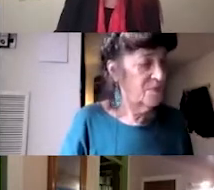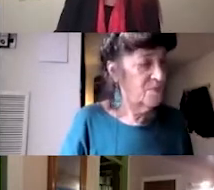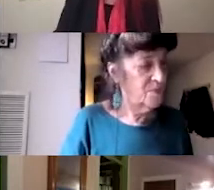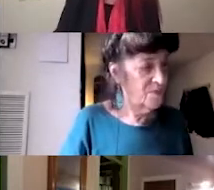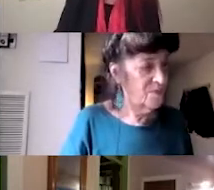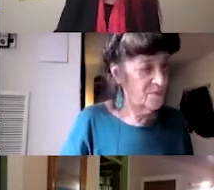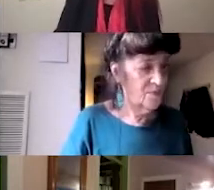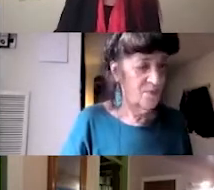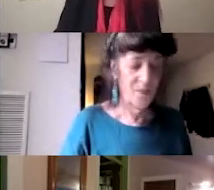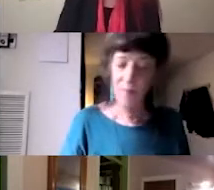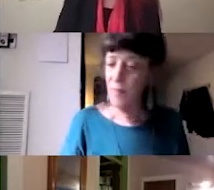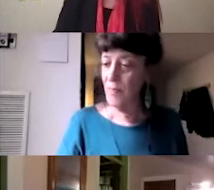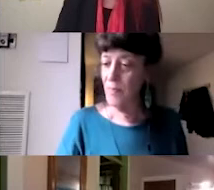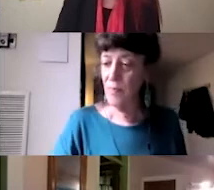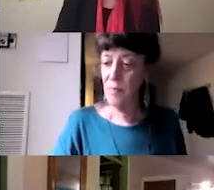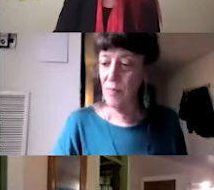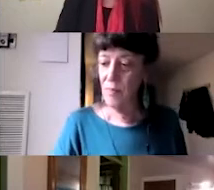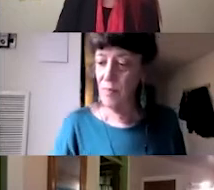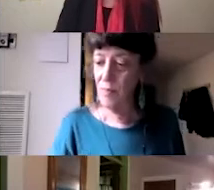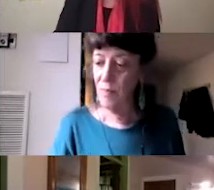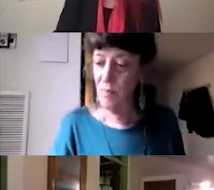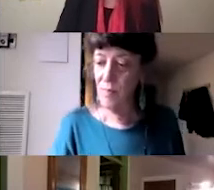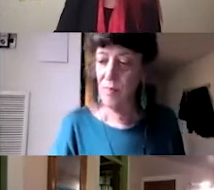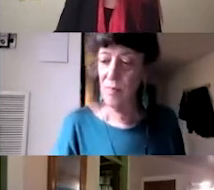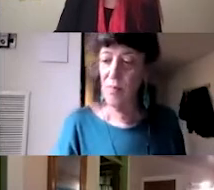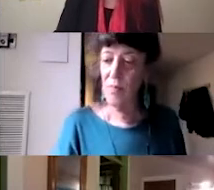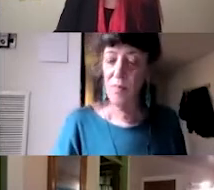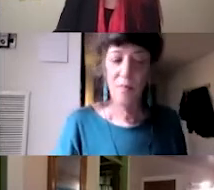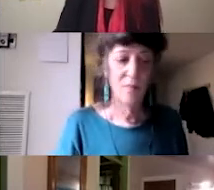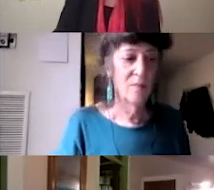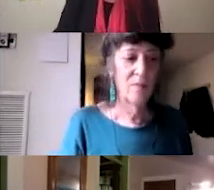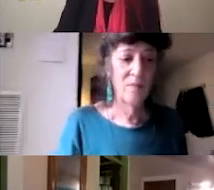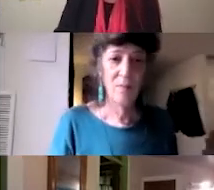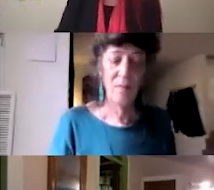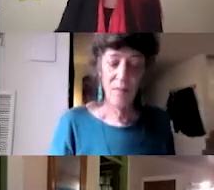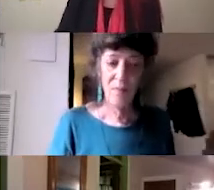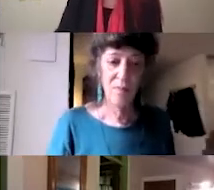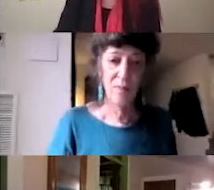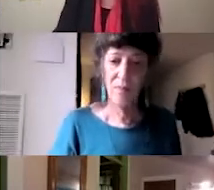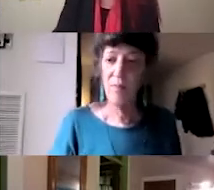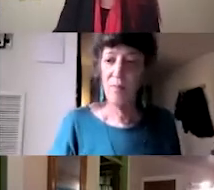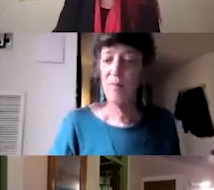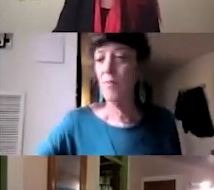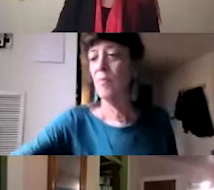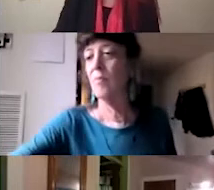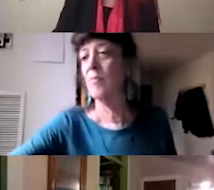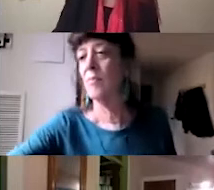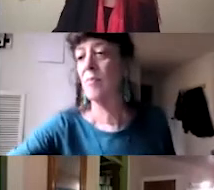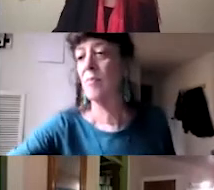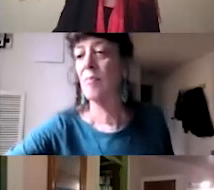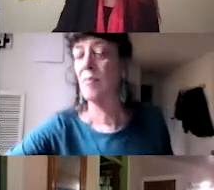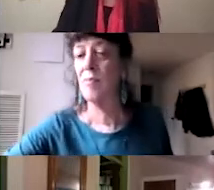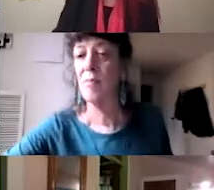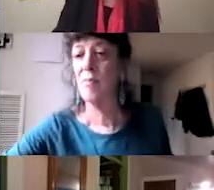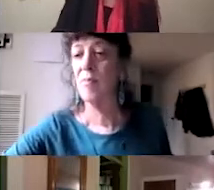to support yourself, protect, and also maintain your well-being as well. And we really think about self-care from a